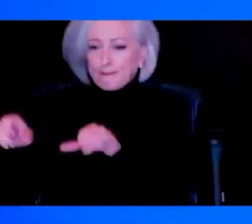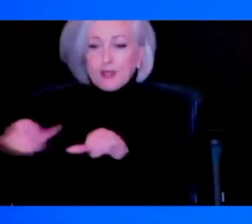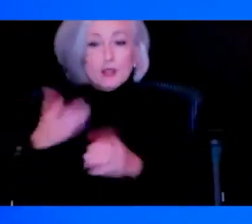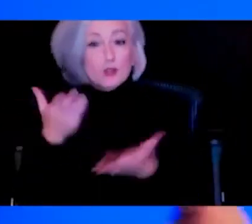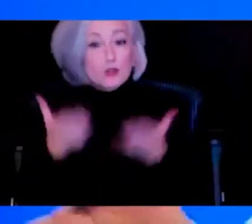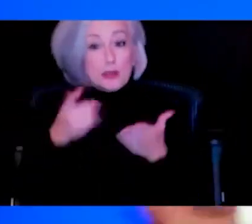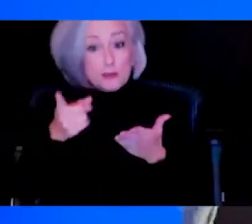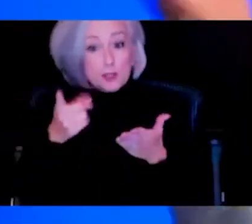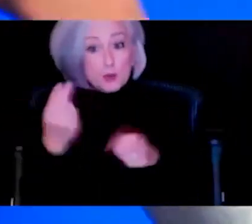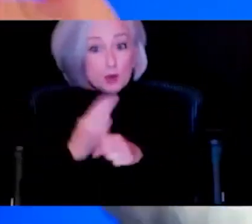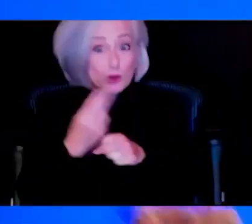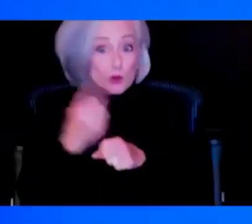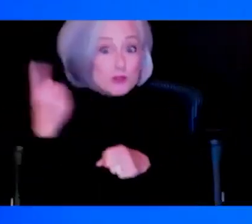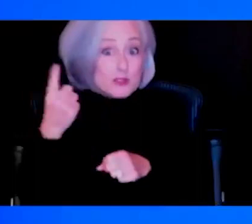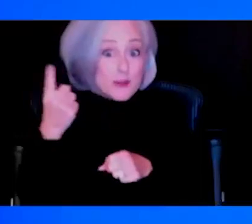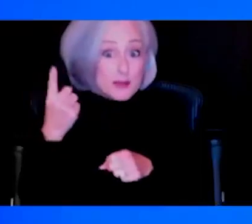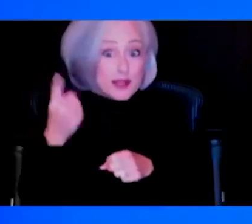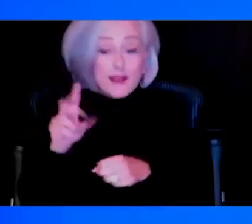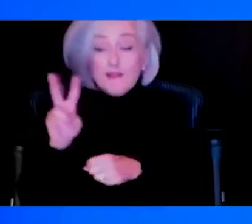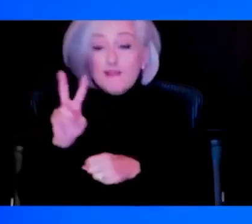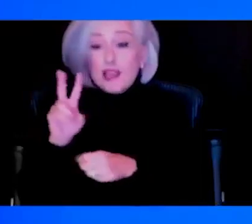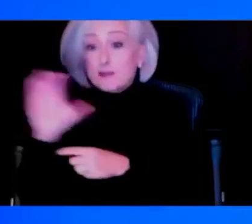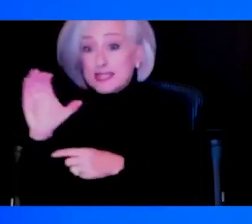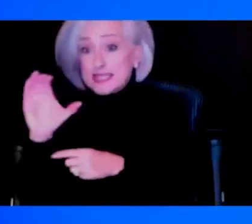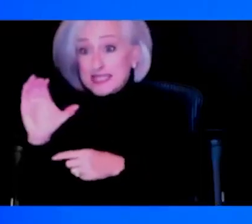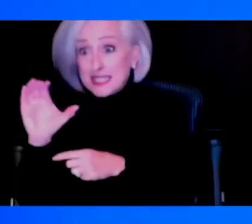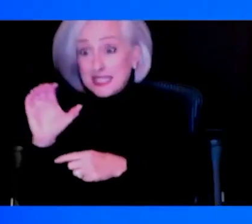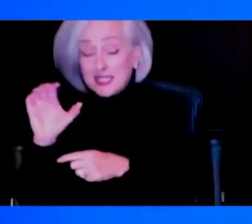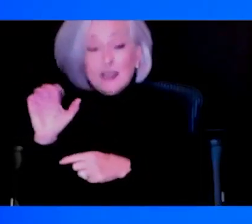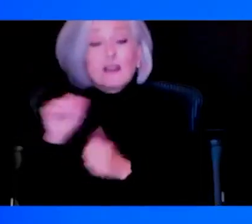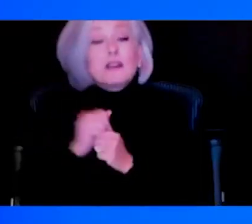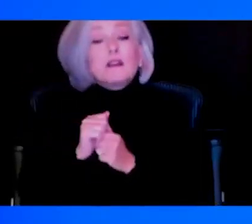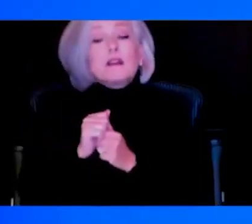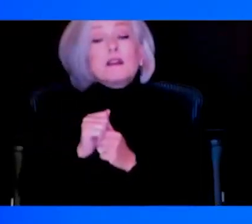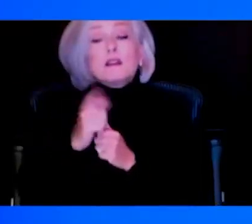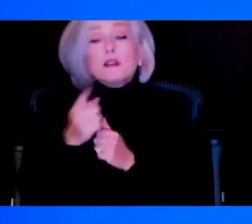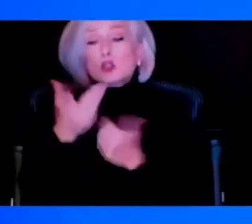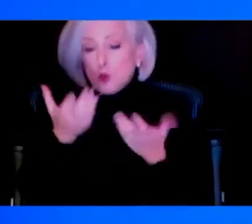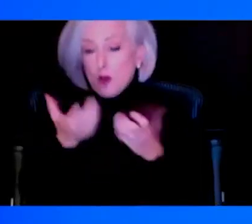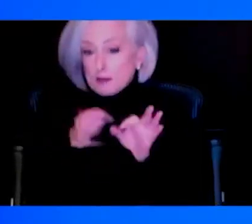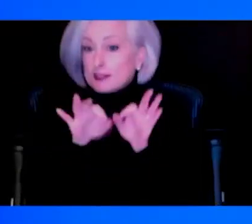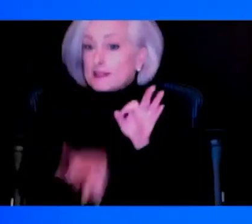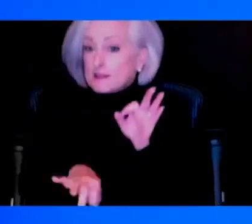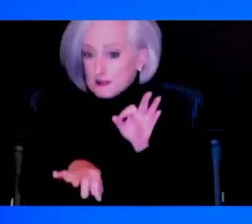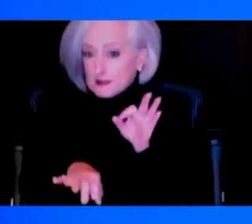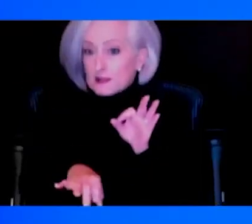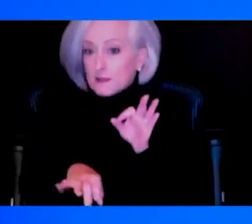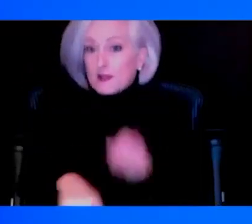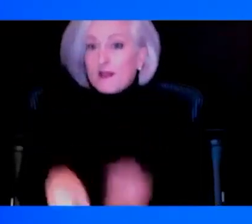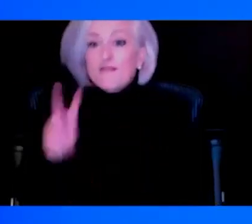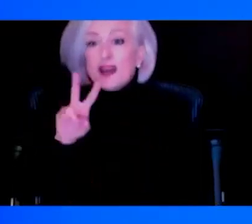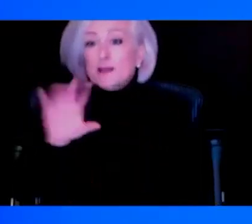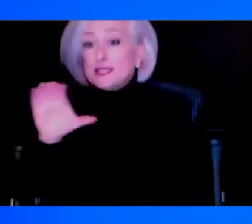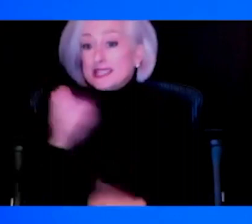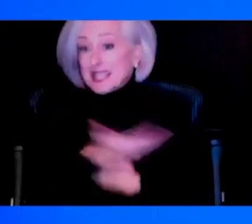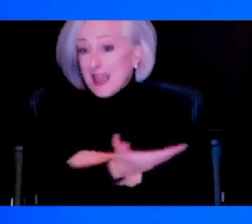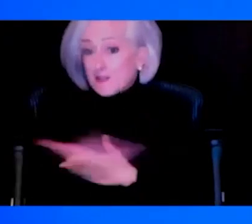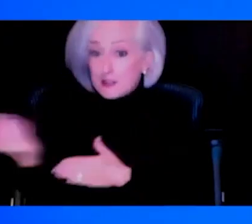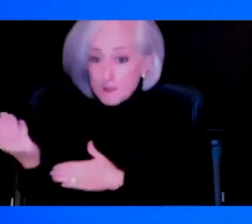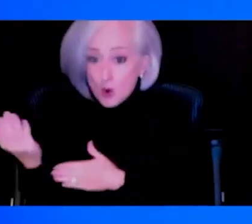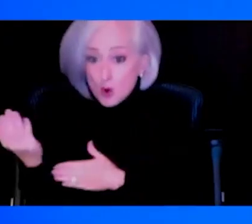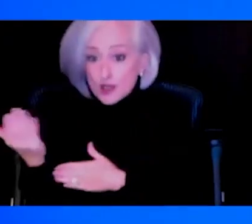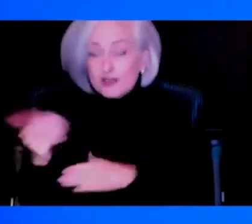that have vitamin C in all your products, right? So you want to be very simple with it. Like you said, vitamin C in the morning, even adding a niacinamide,